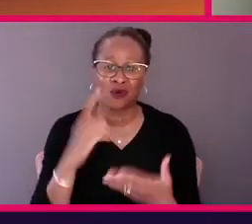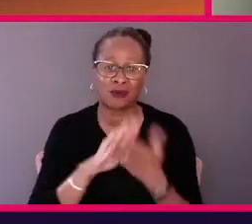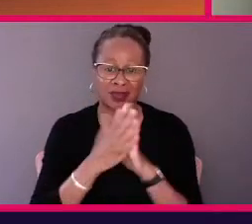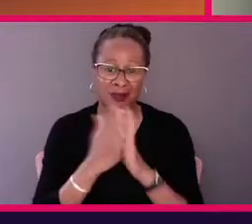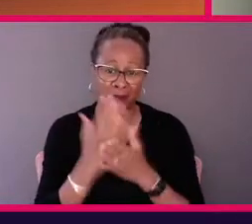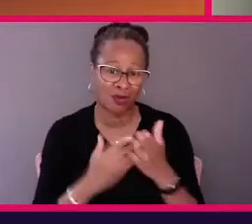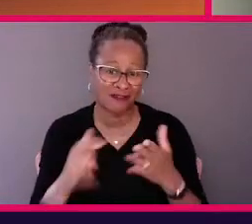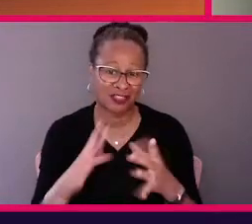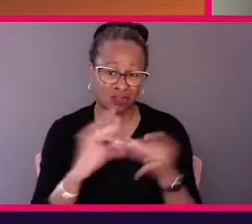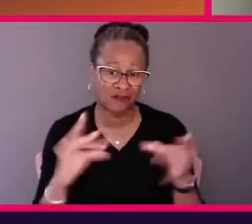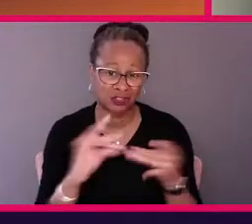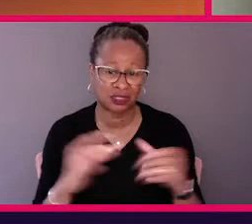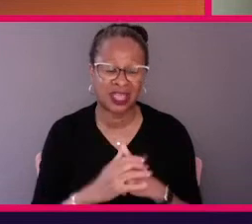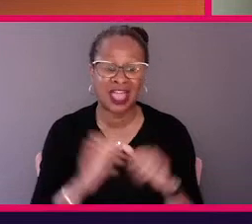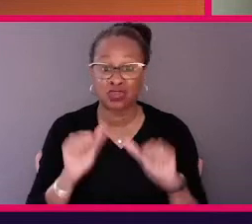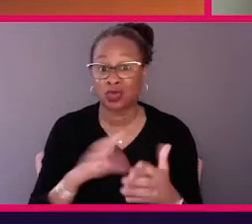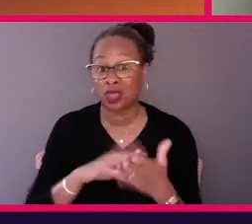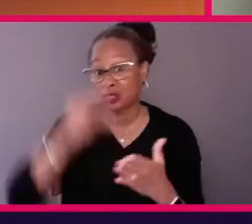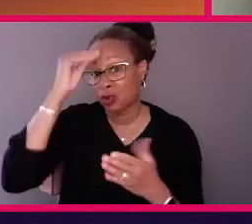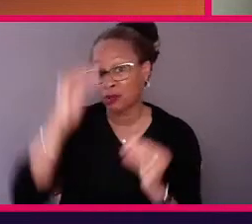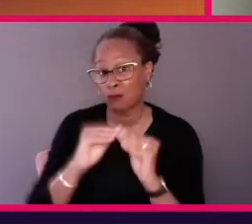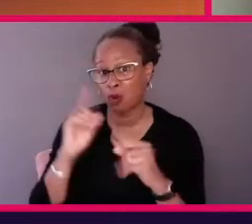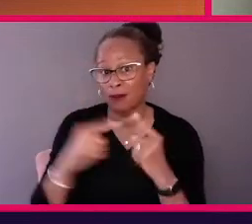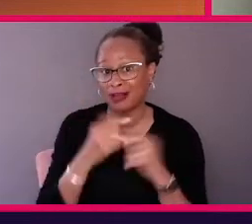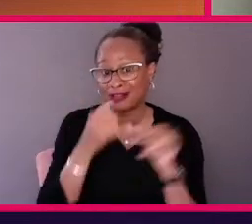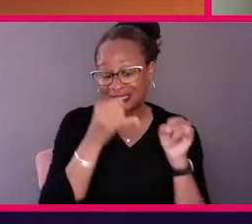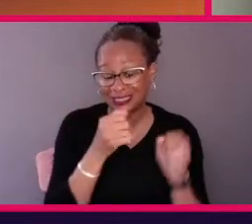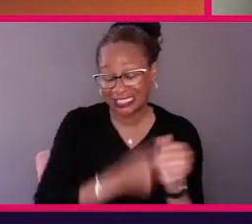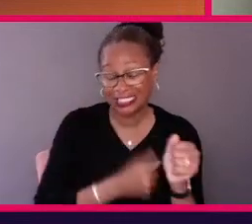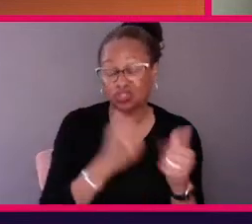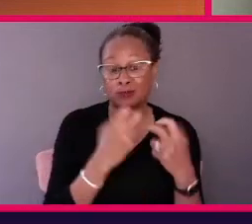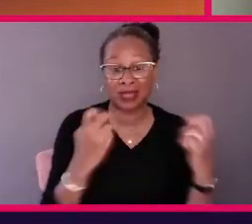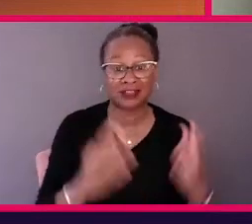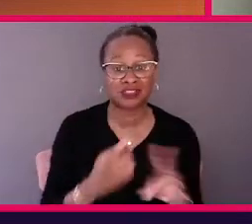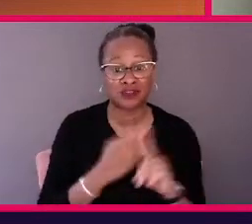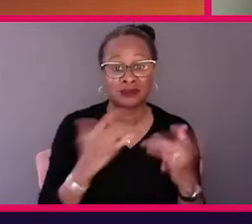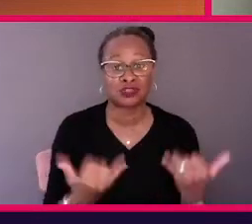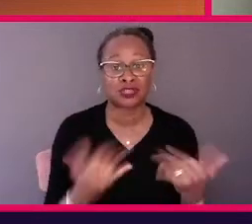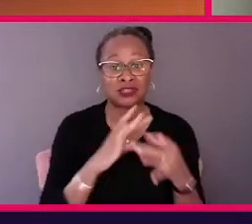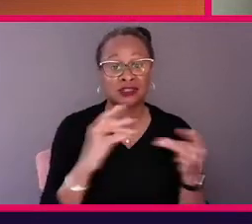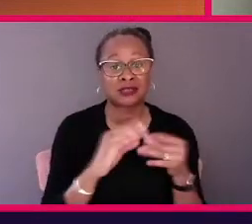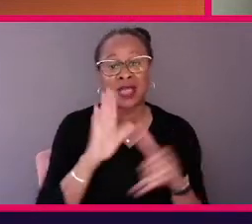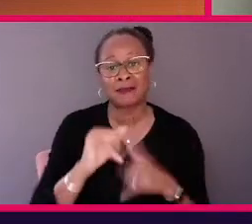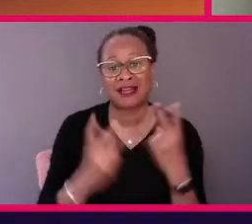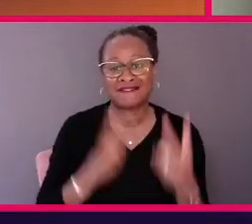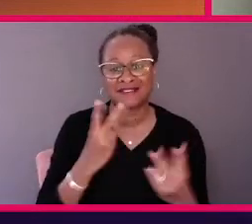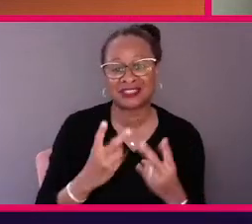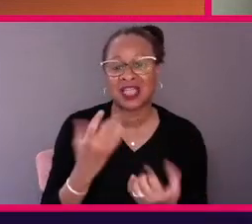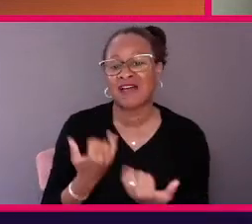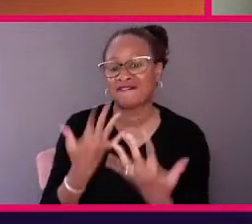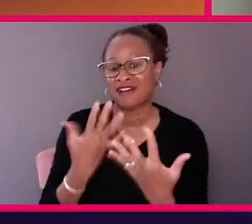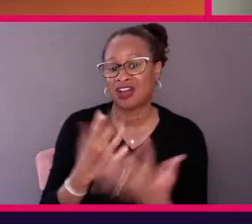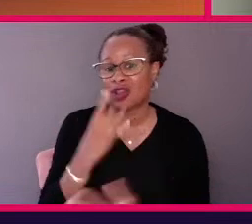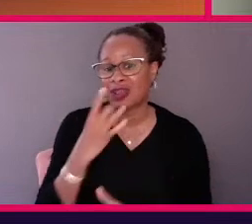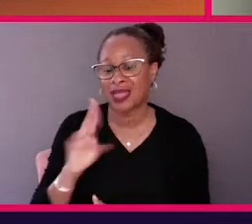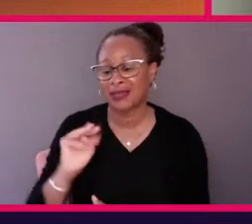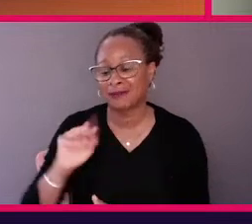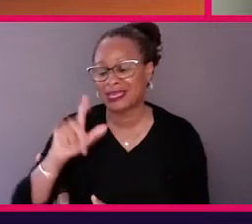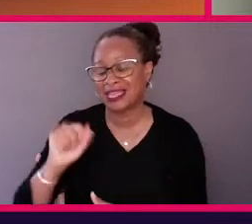this conversation. You can learn more about each of the panels here from today's conversation by visiting